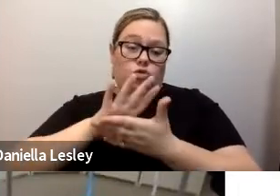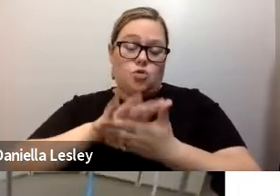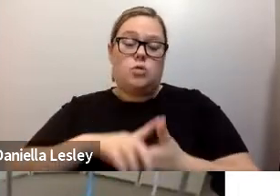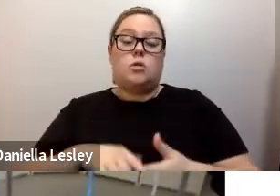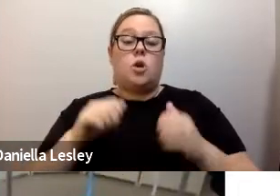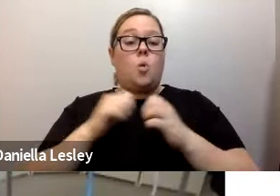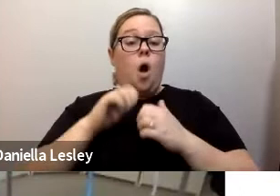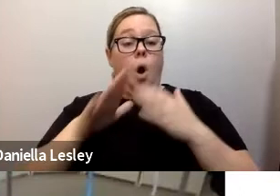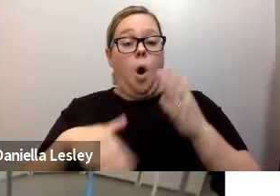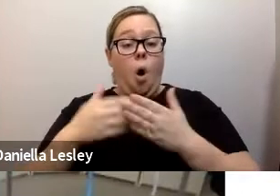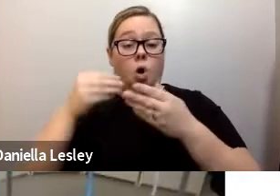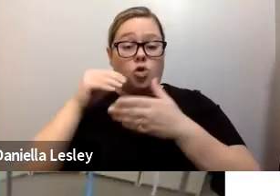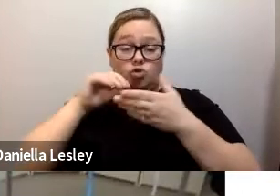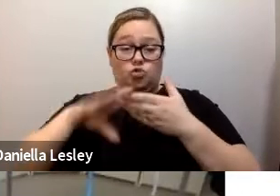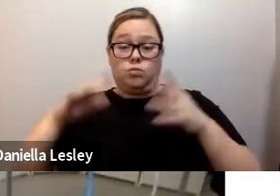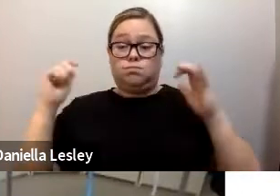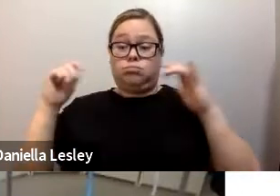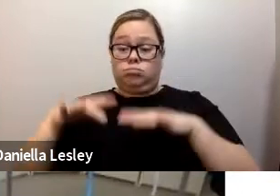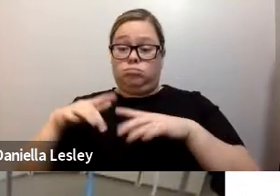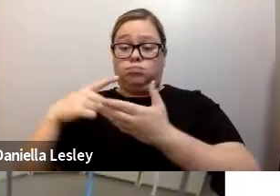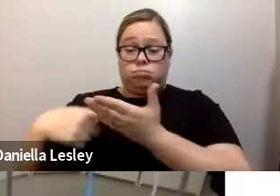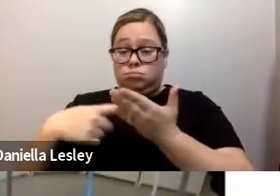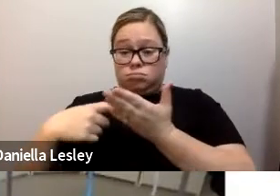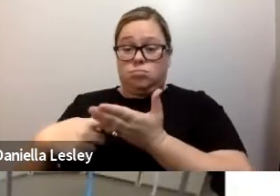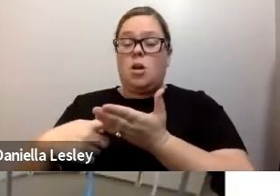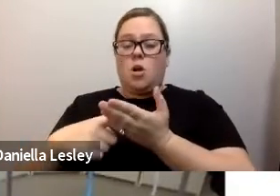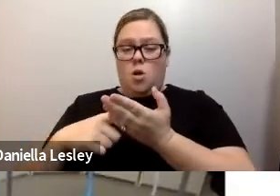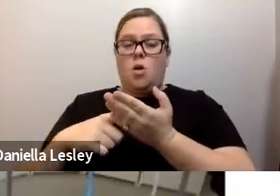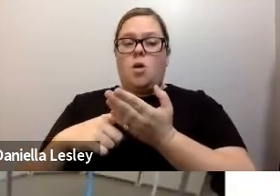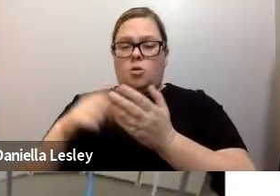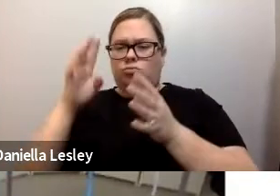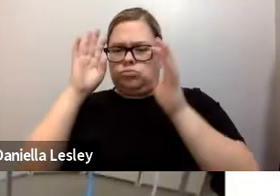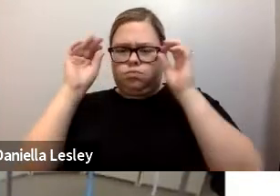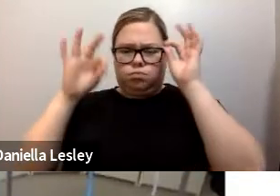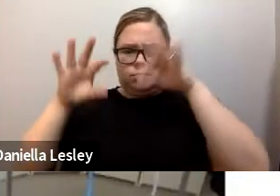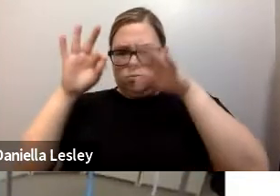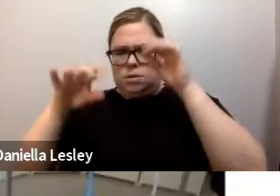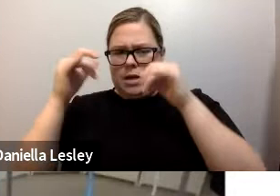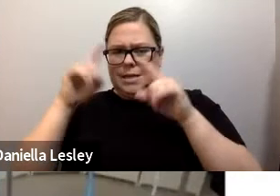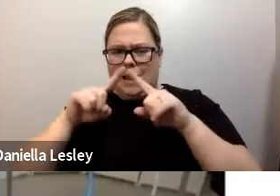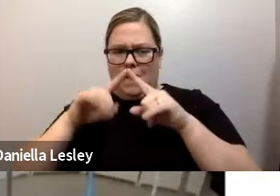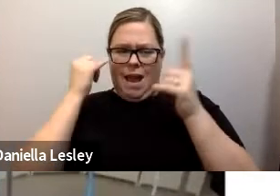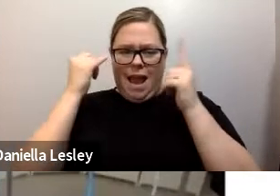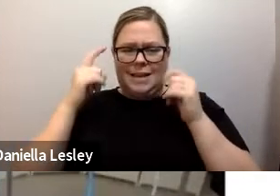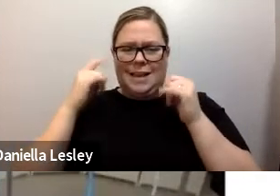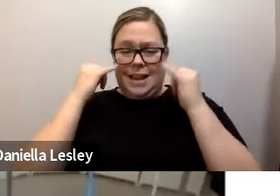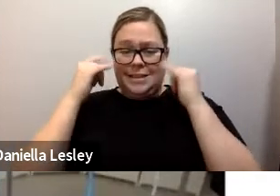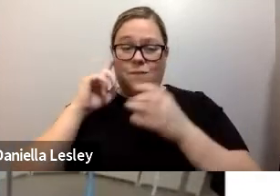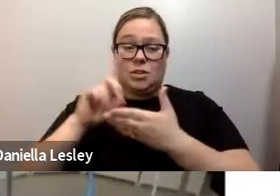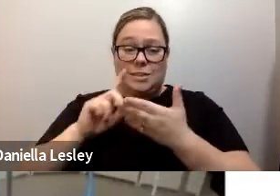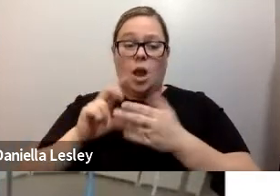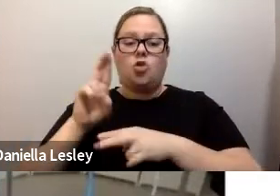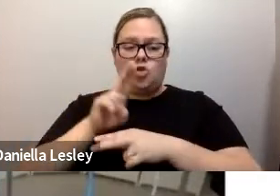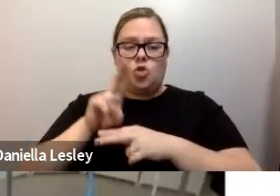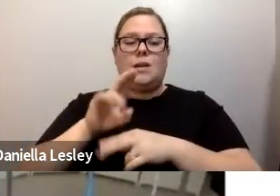those students together, we were able to get going quickly on some brainstorming, ideation, and design. And we used an industrial design